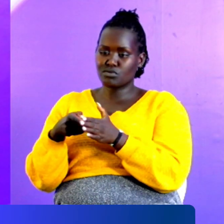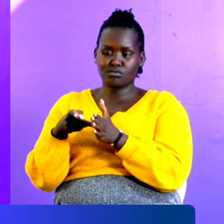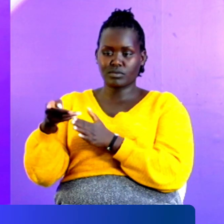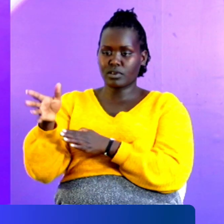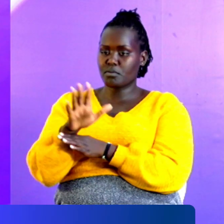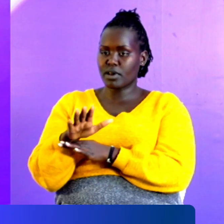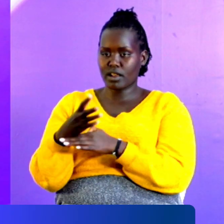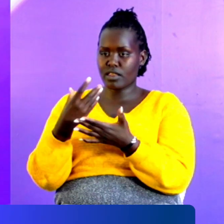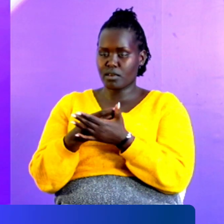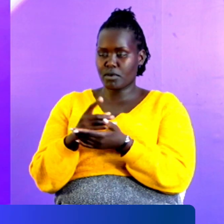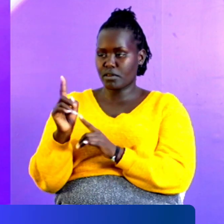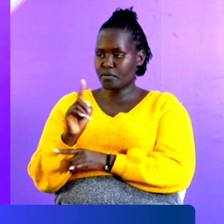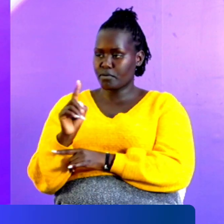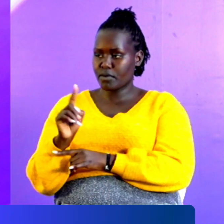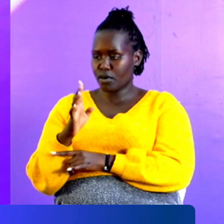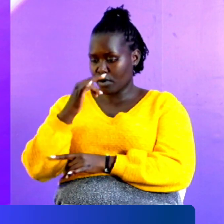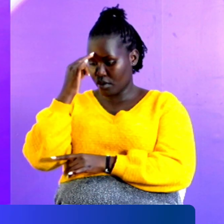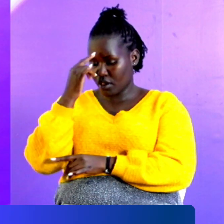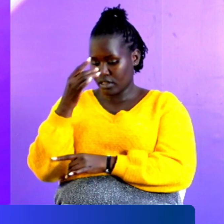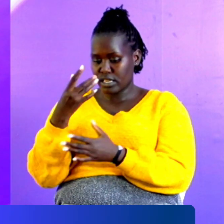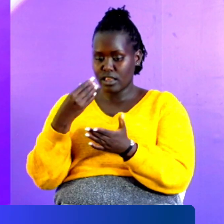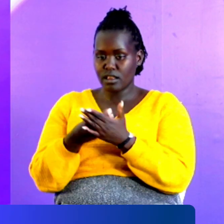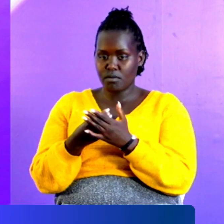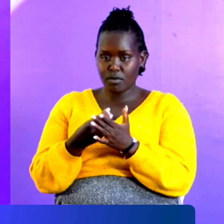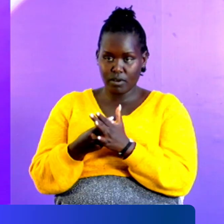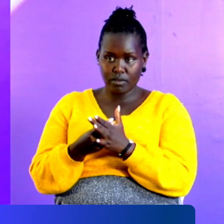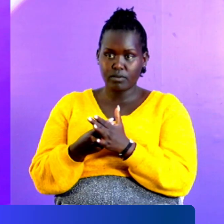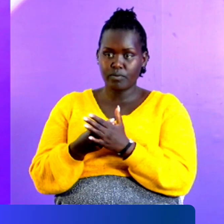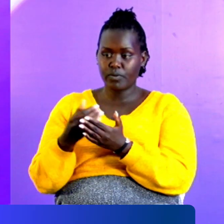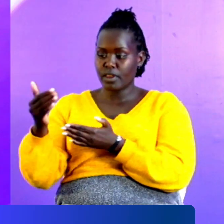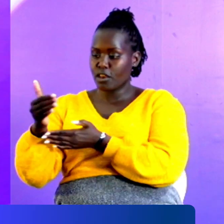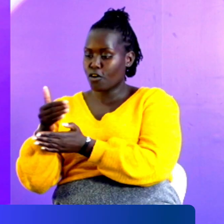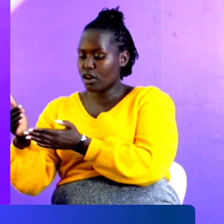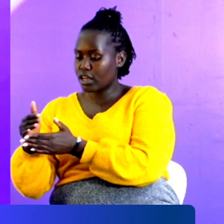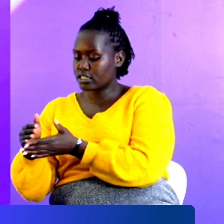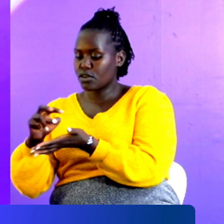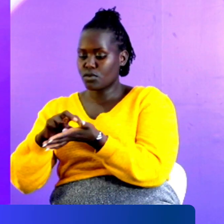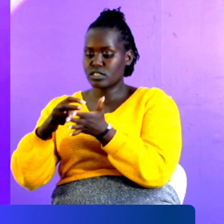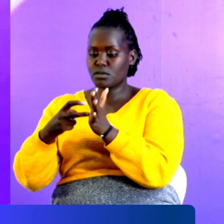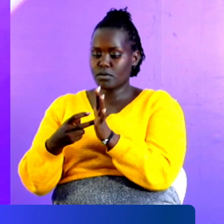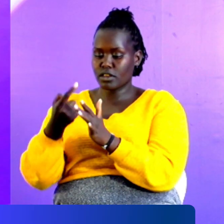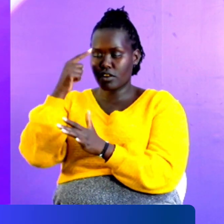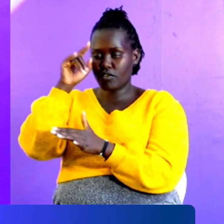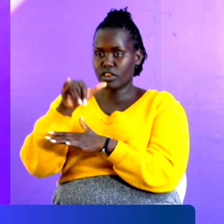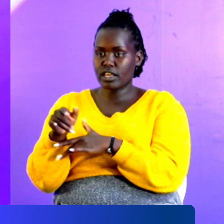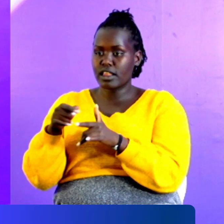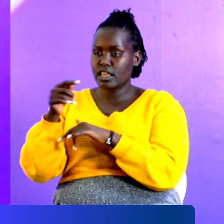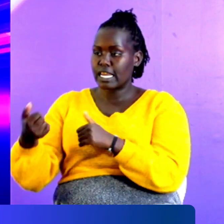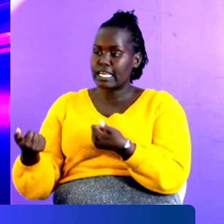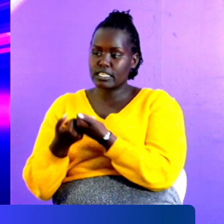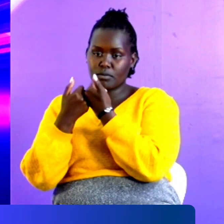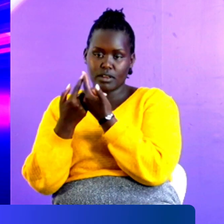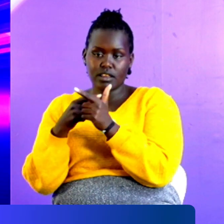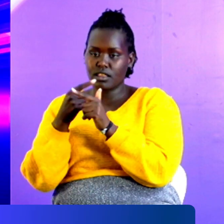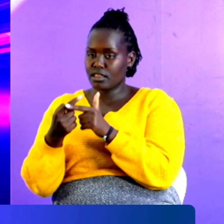the KRA is on his neck now. because the money Yeah. the money he collected was meant for that particular cause. And it happened. And it happened. So